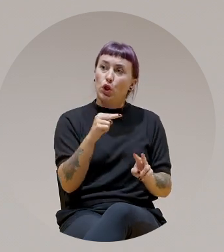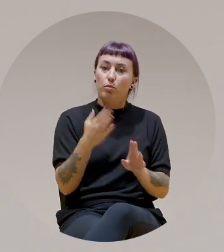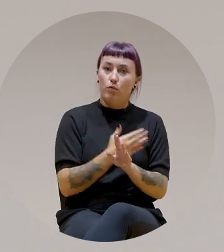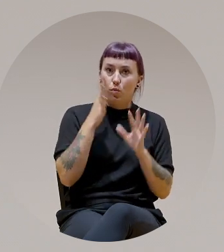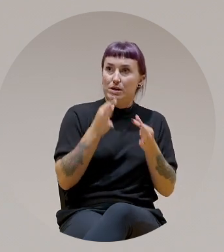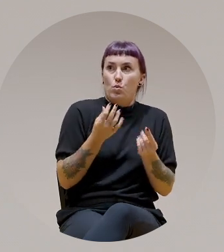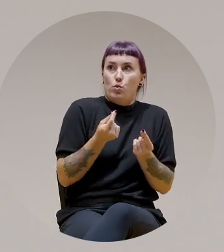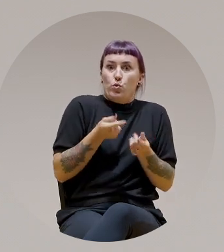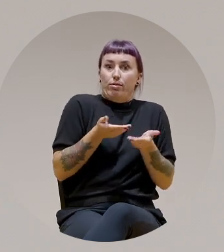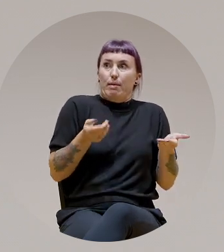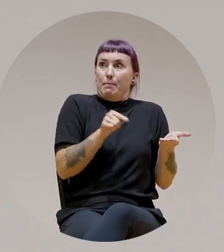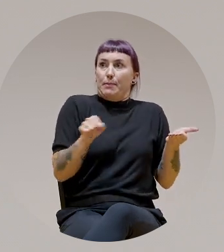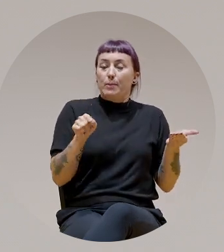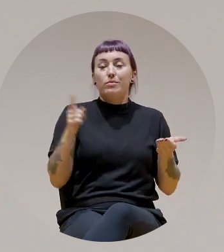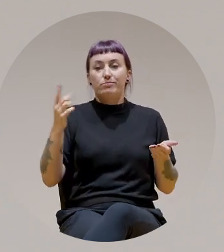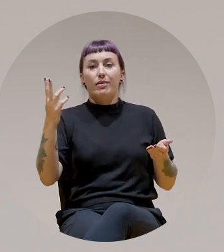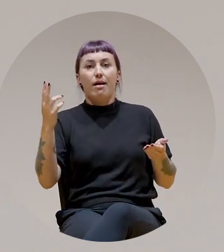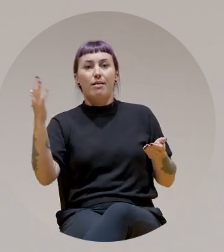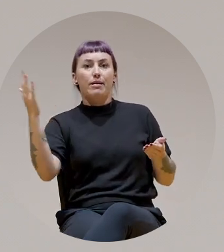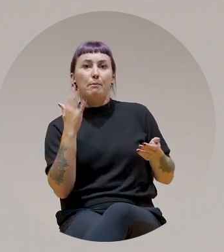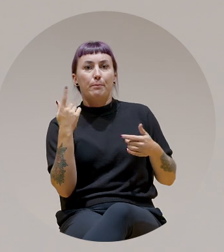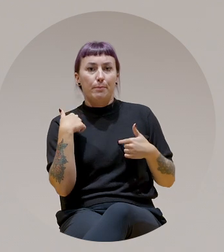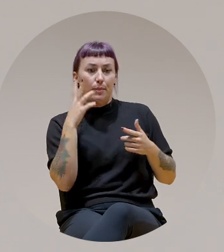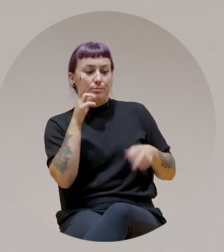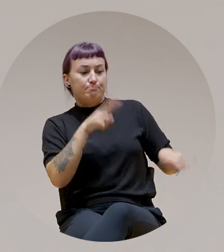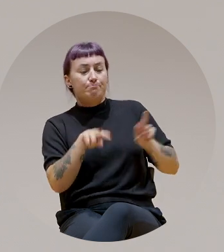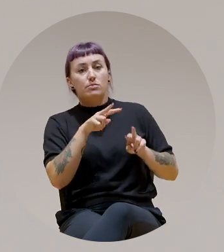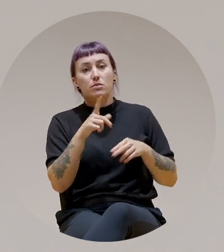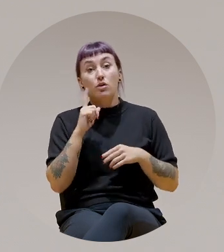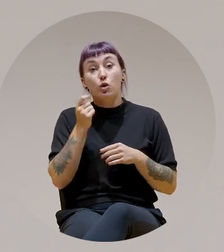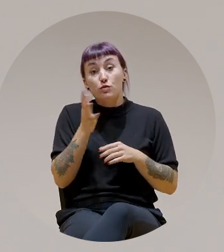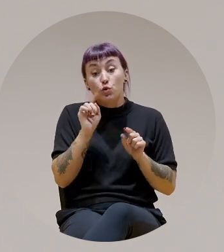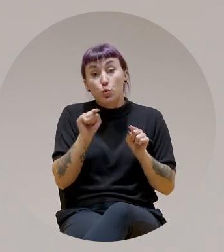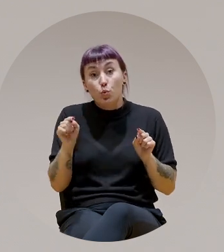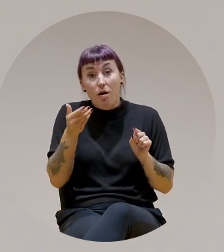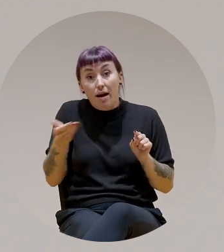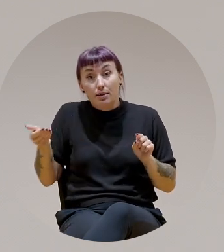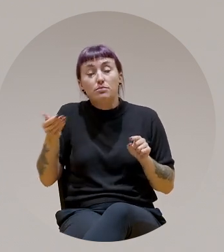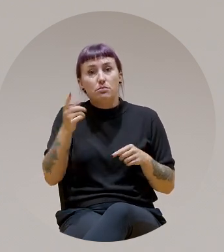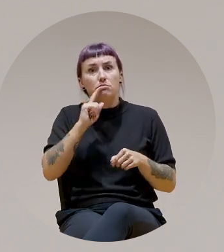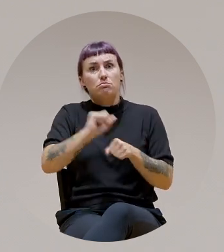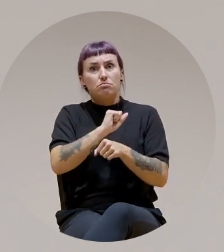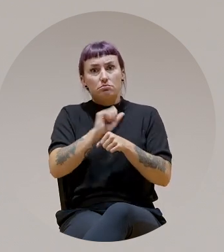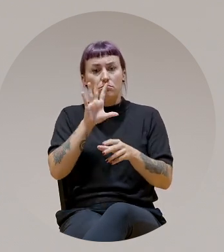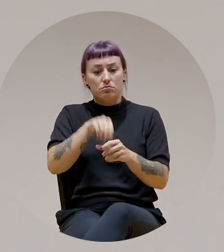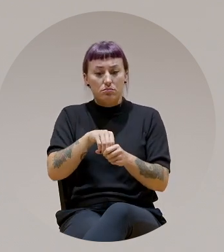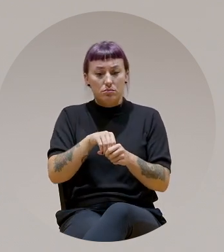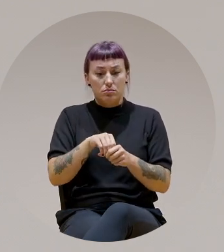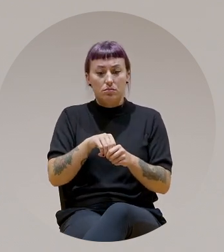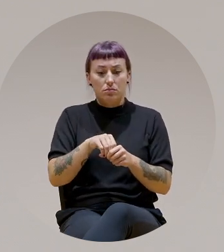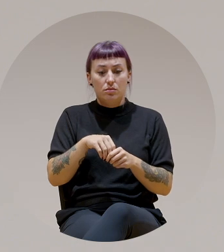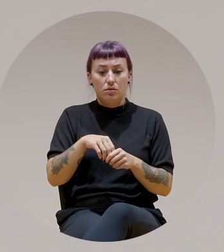before we decide what to do with them. So they came out and did that. Those few items actually included